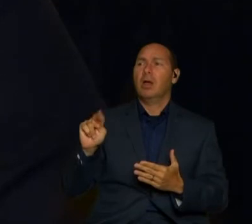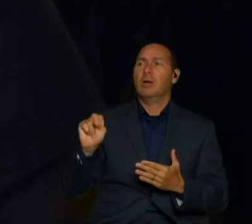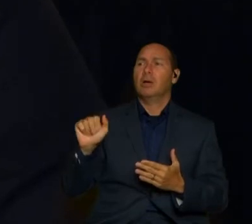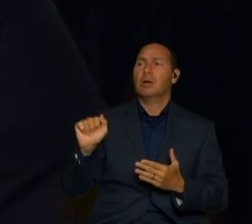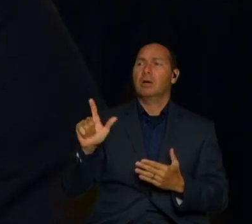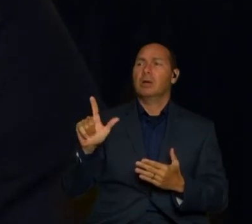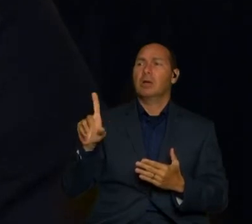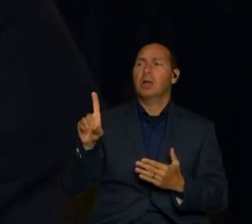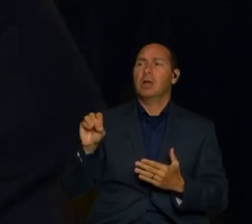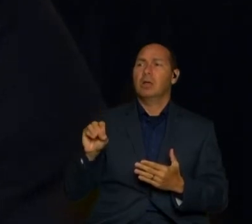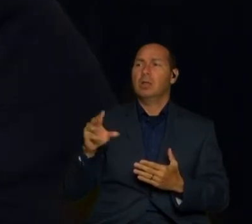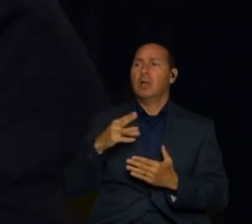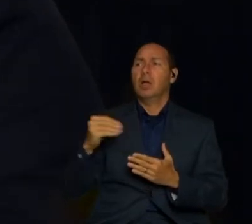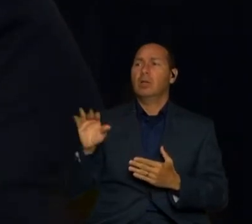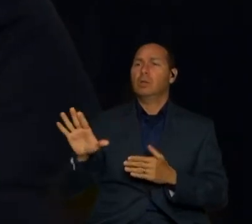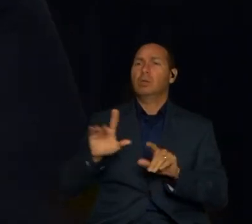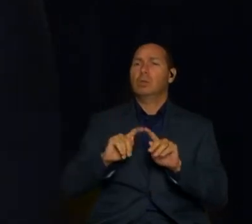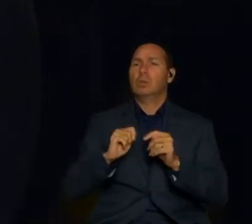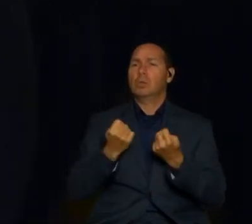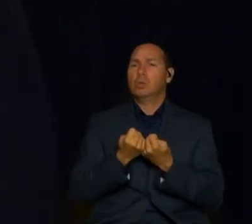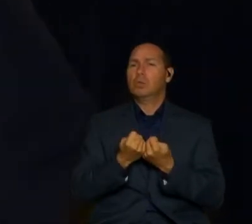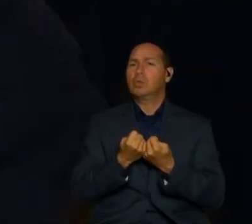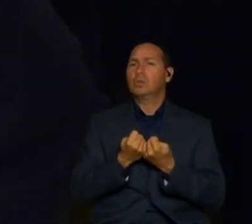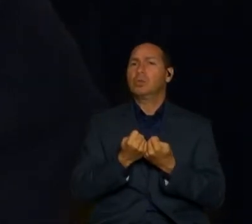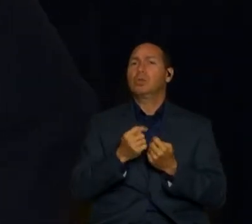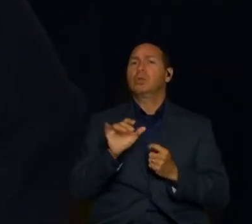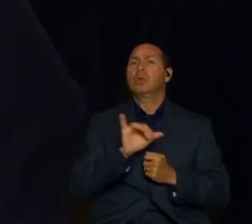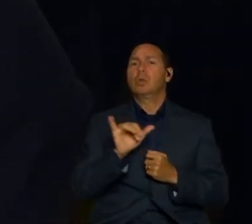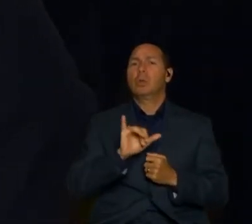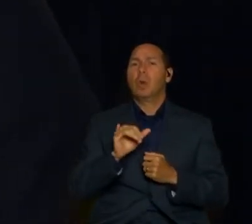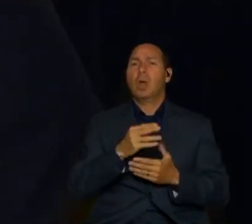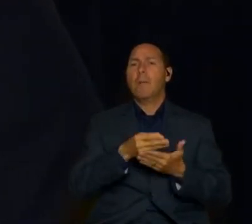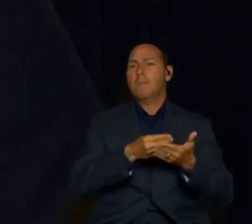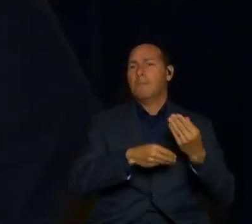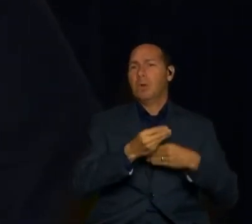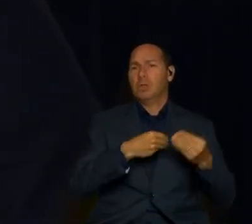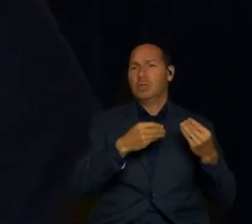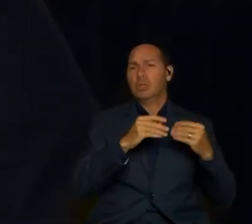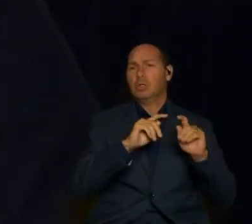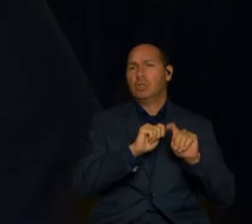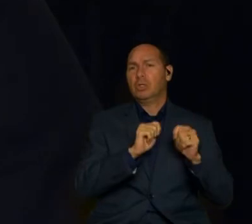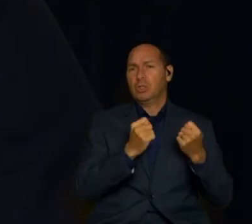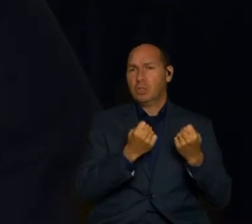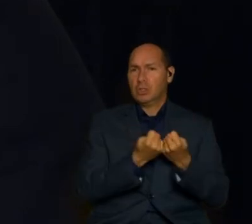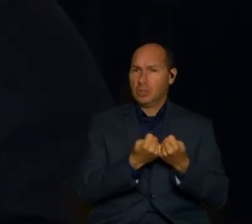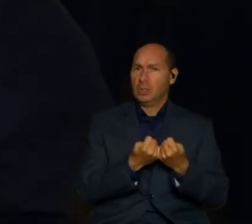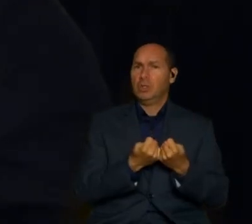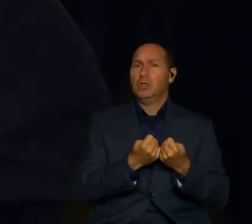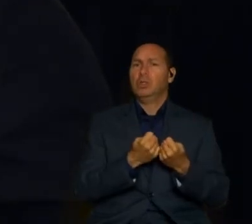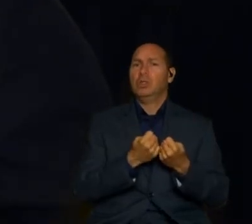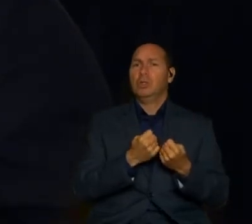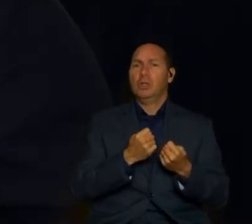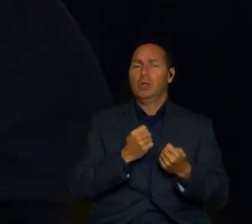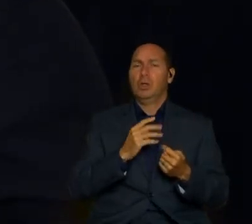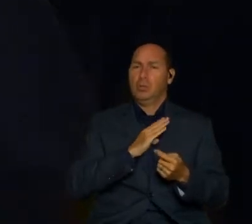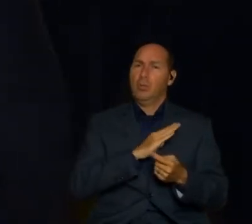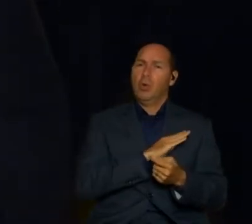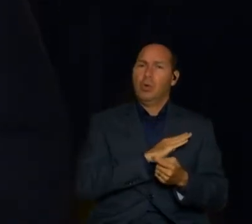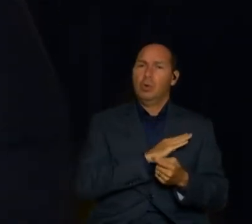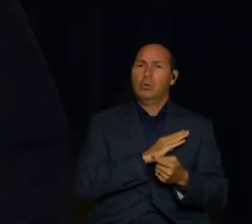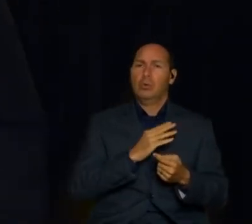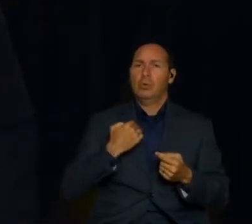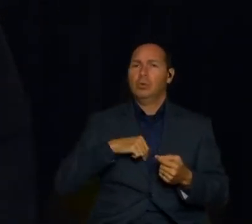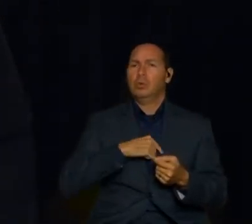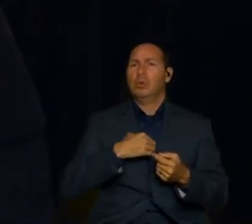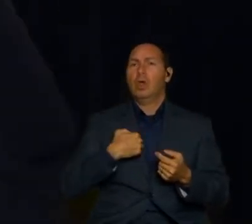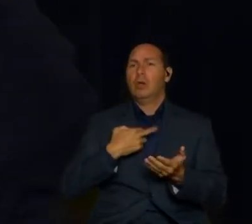working with us on the civil service reform, as well as the budget team from the fiscal board, because without resources,